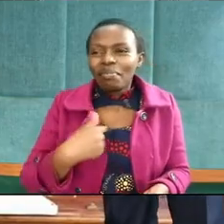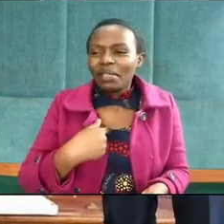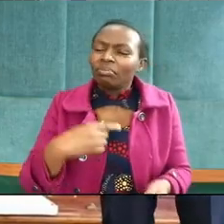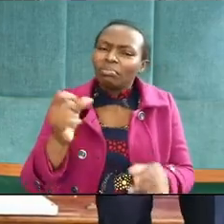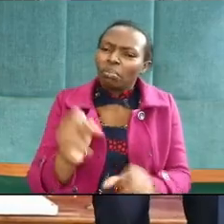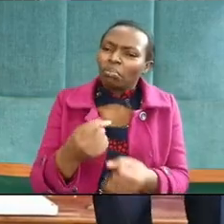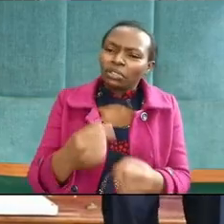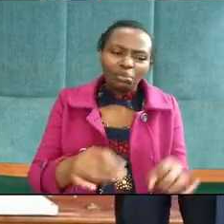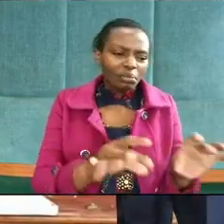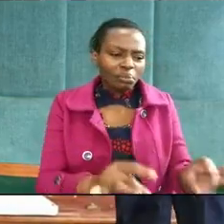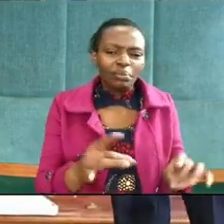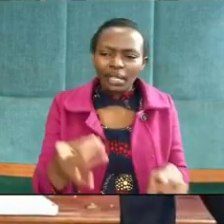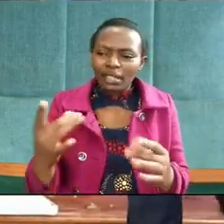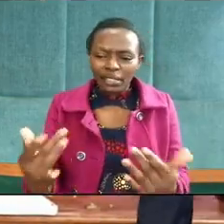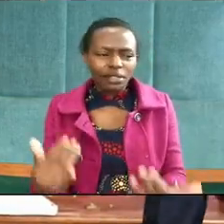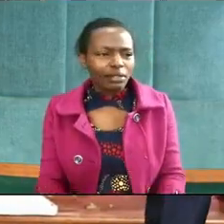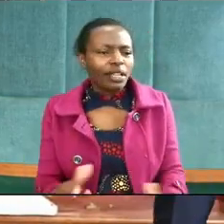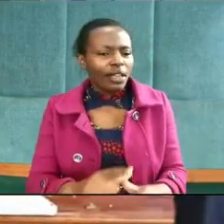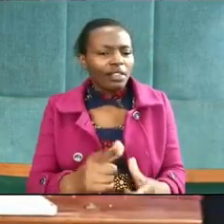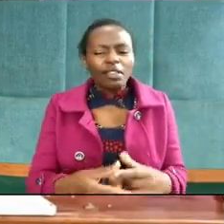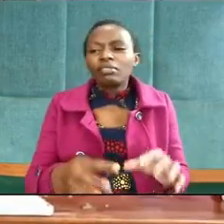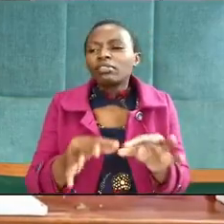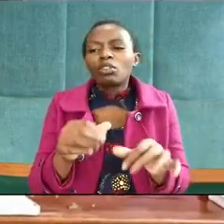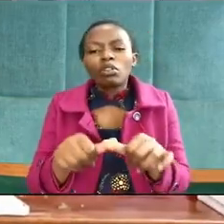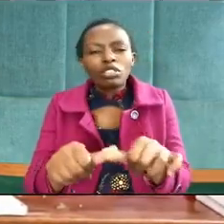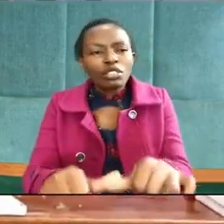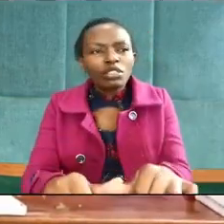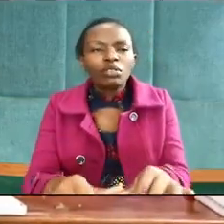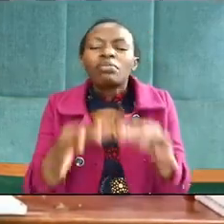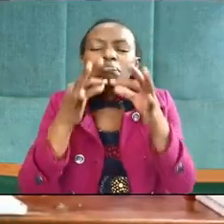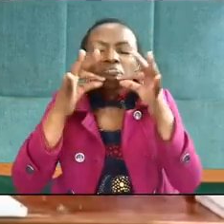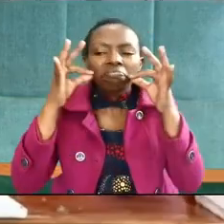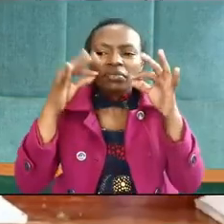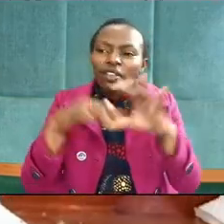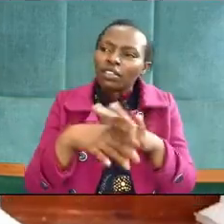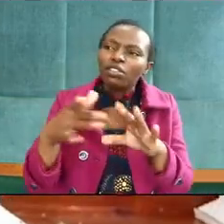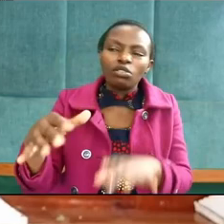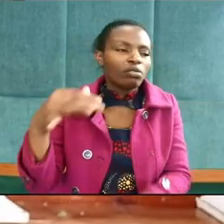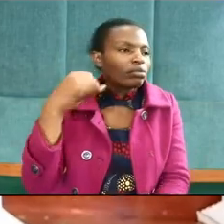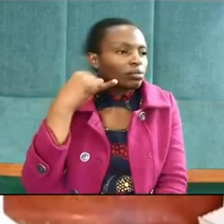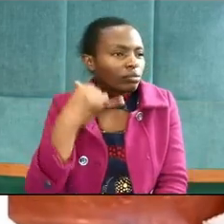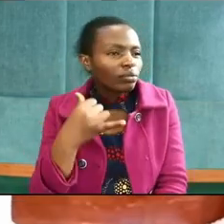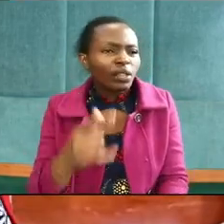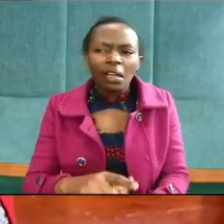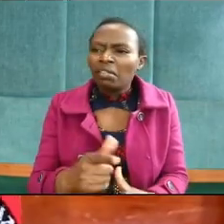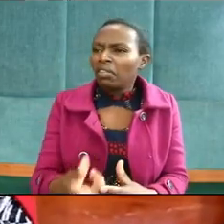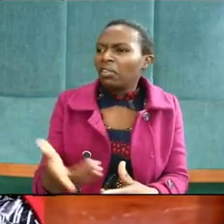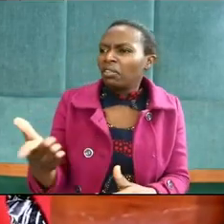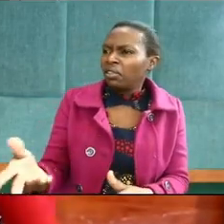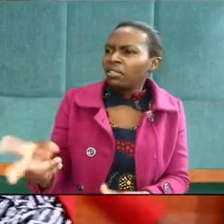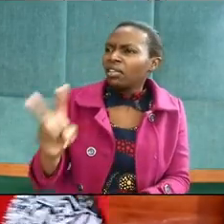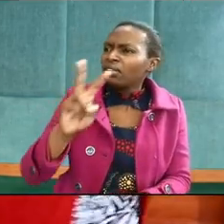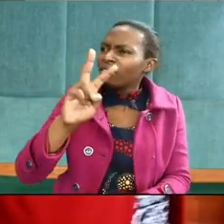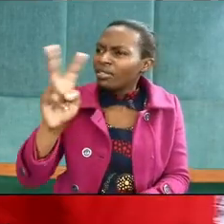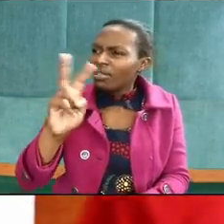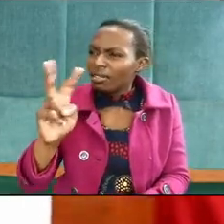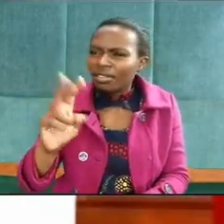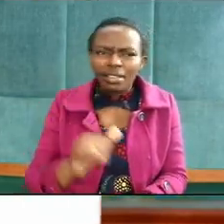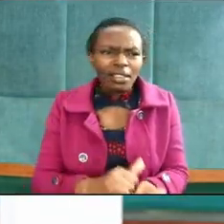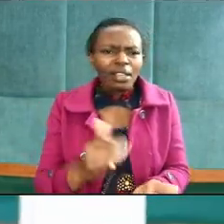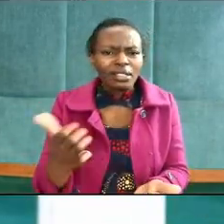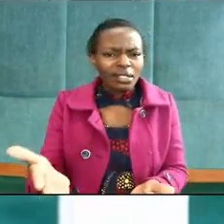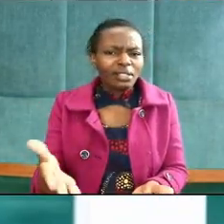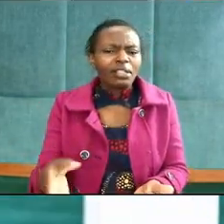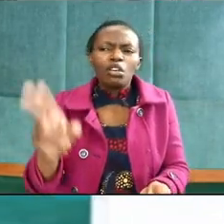Thank you so much. My brothers and sisters, this might sound and seem as if it is not